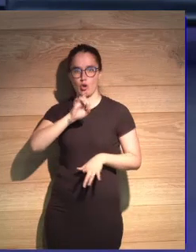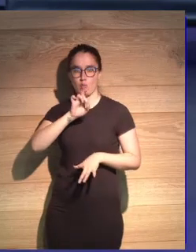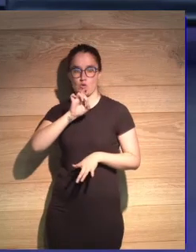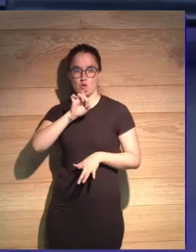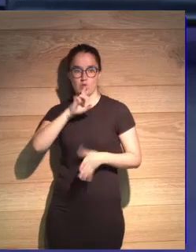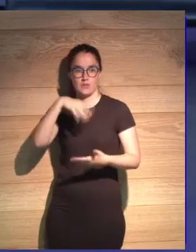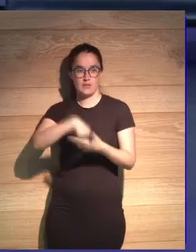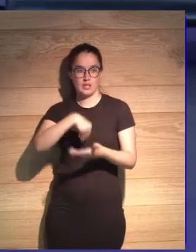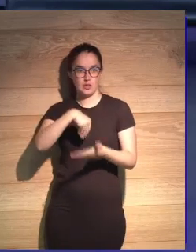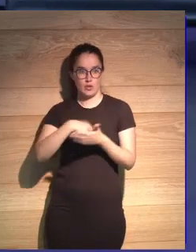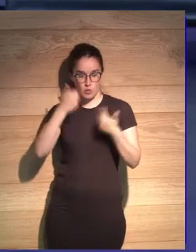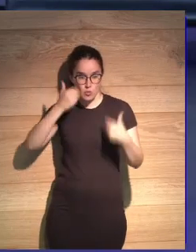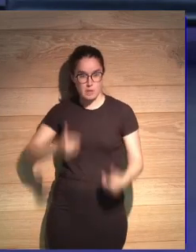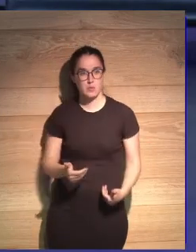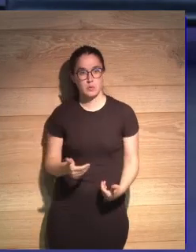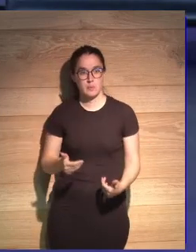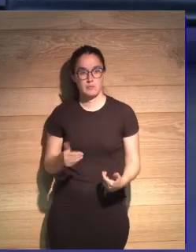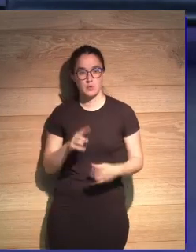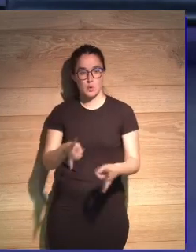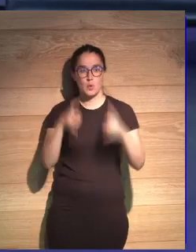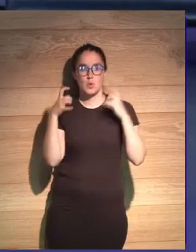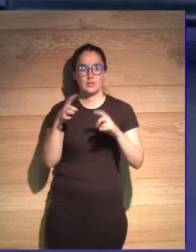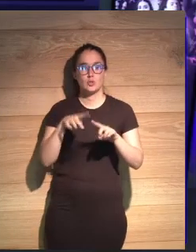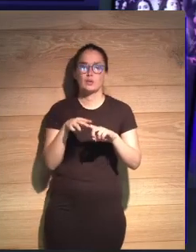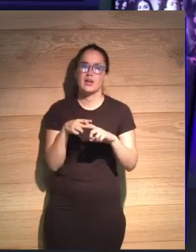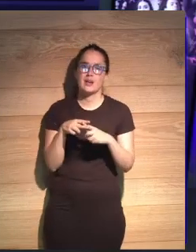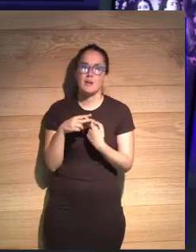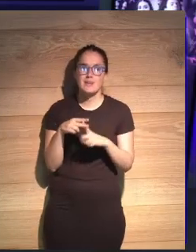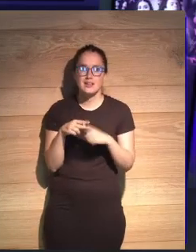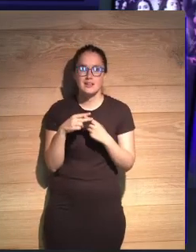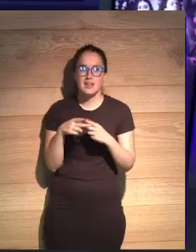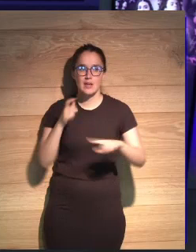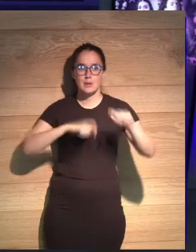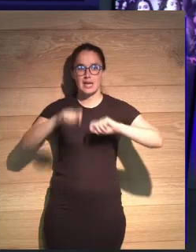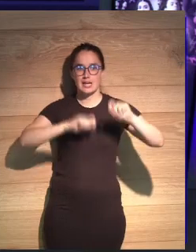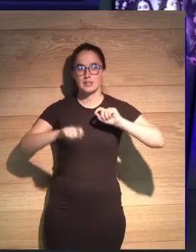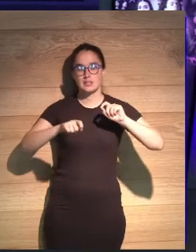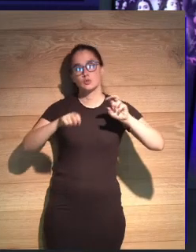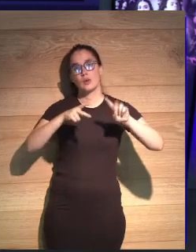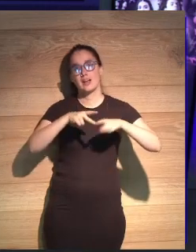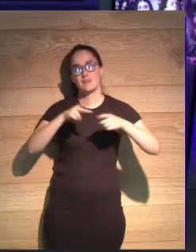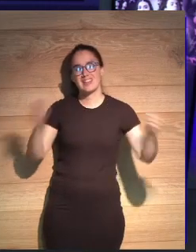the T cells work within the European body, the human body.